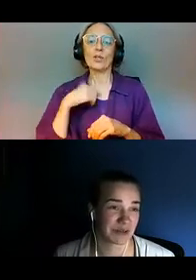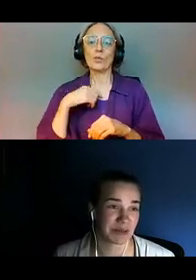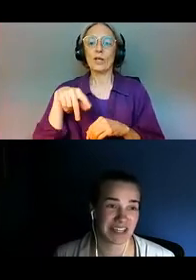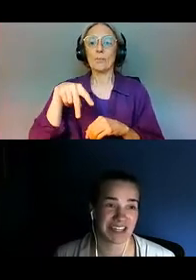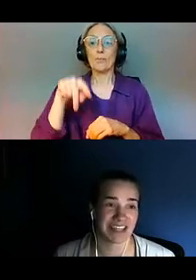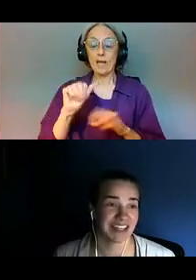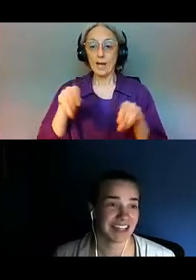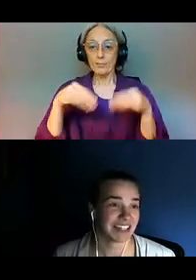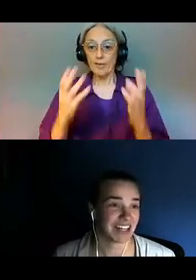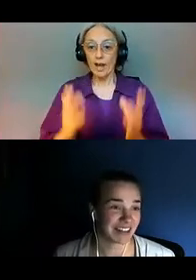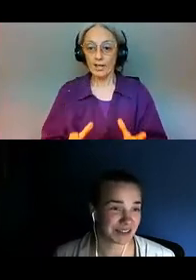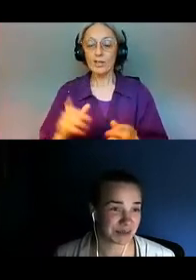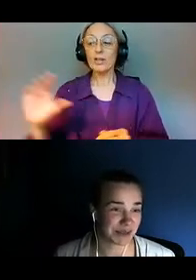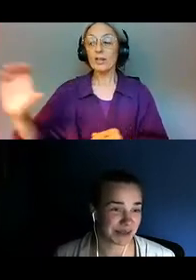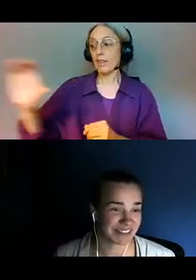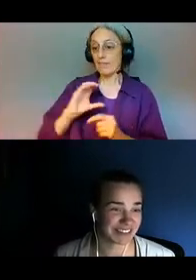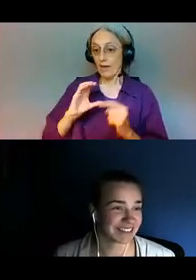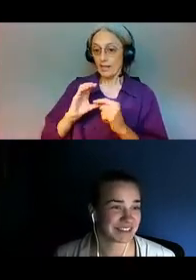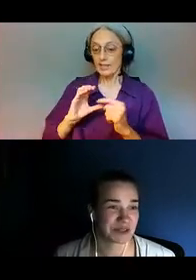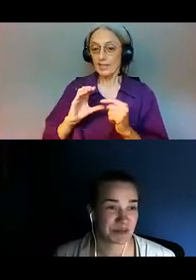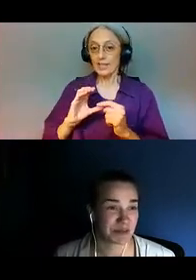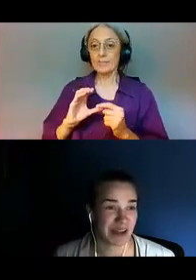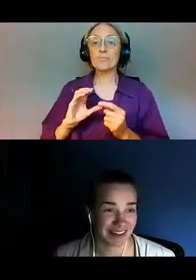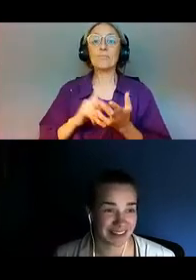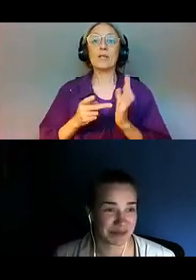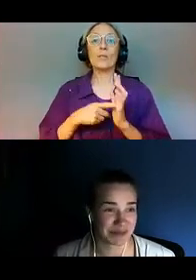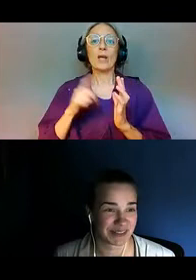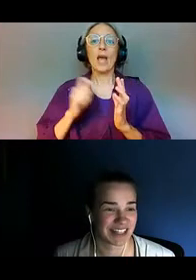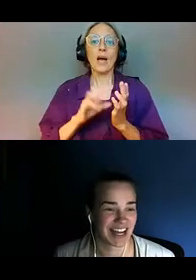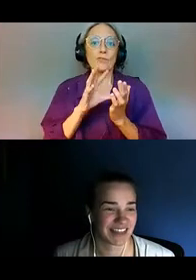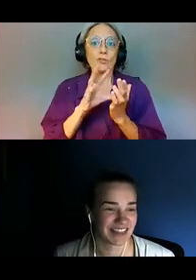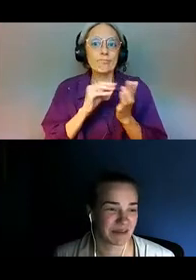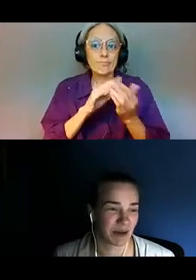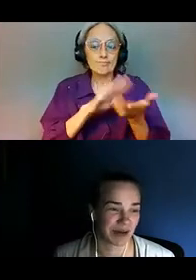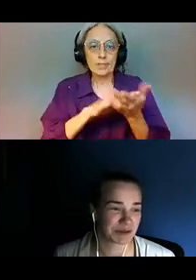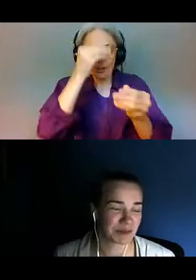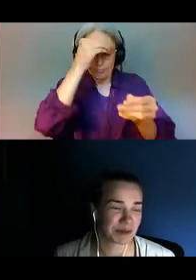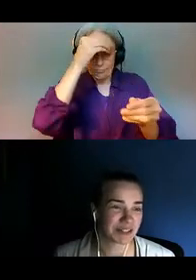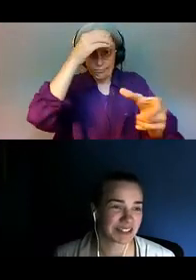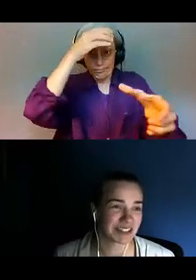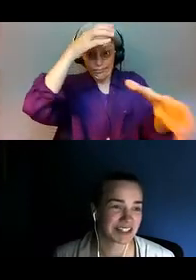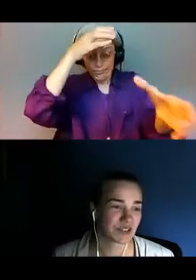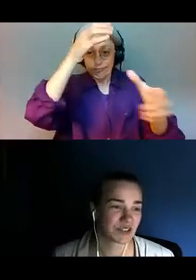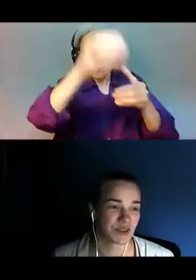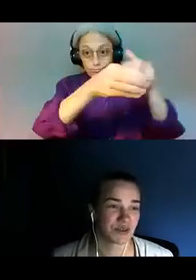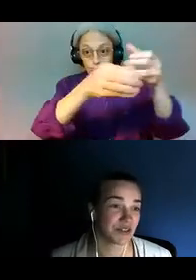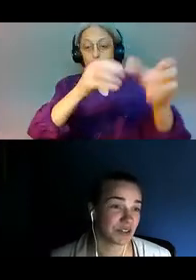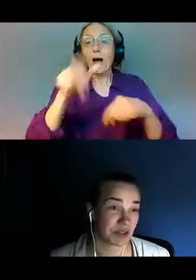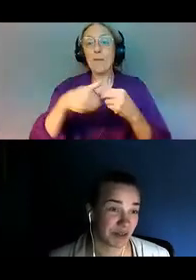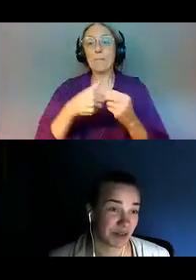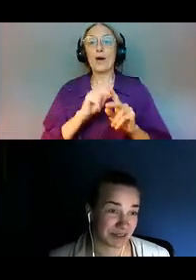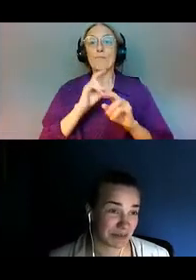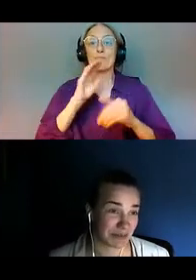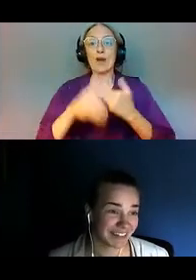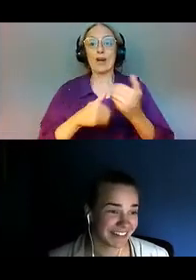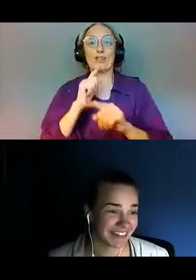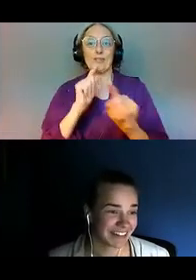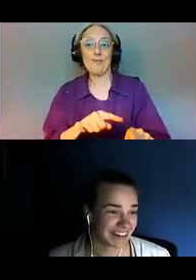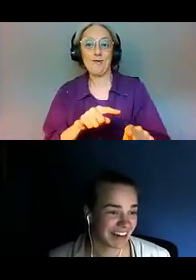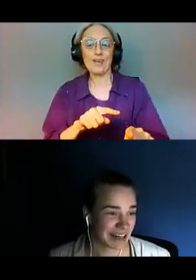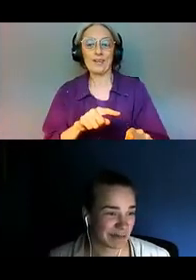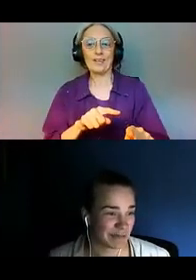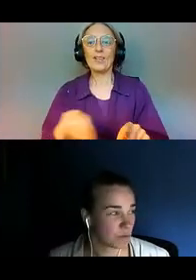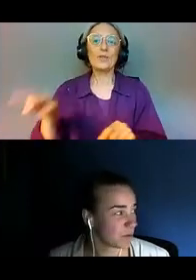are funded to be knowledgeable, super knowledgeable on the progress reports, so you don't have to